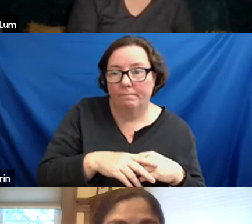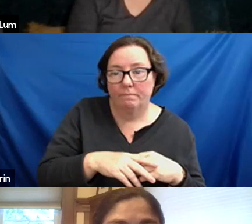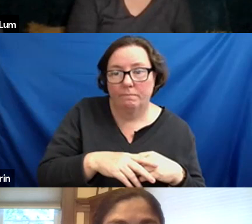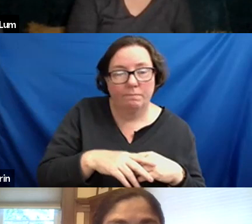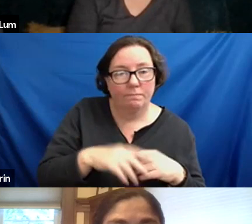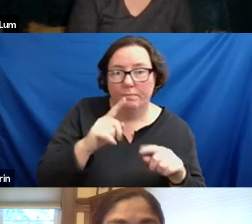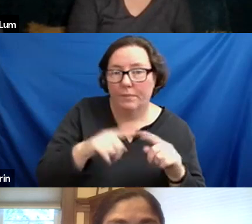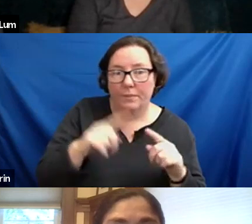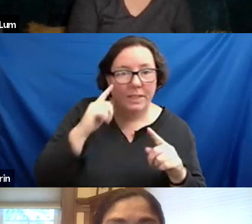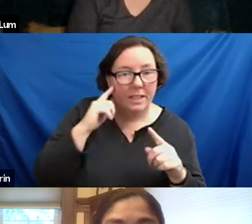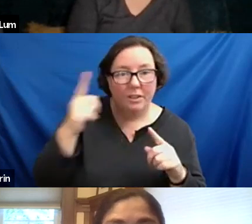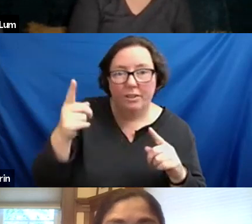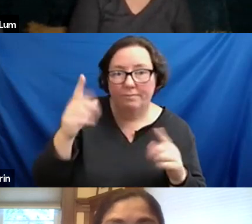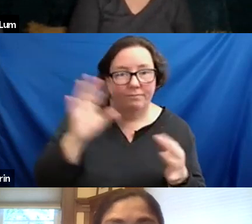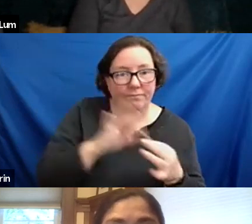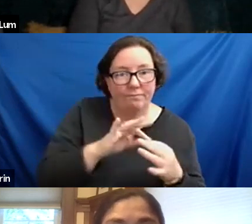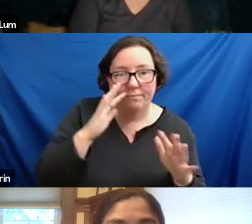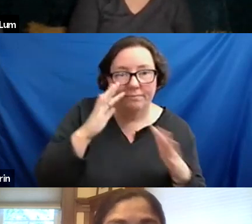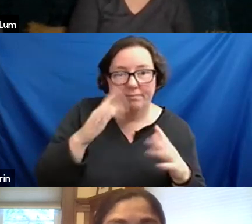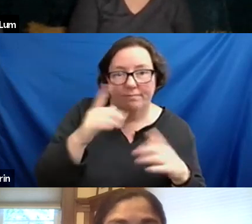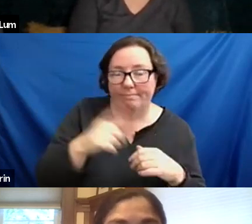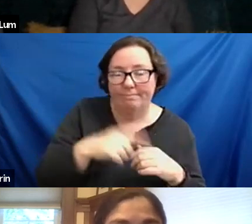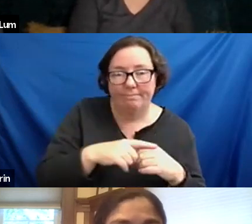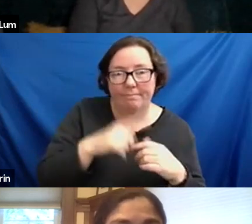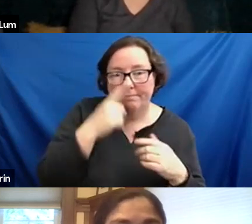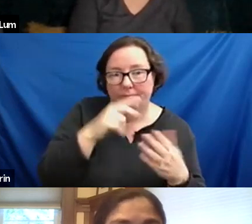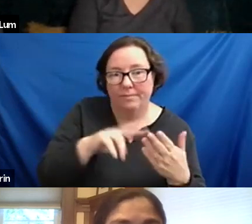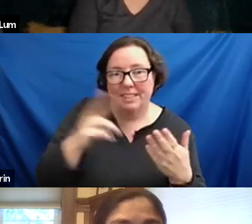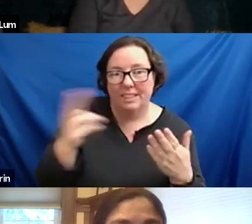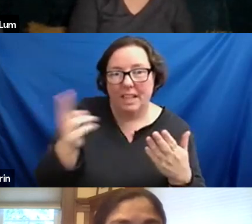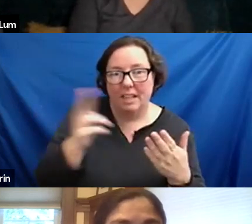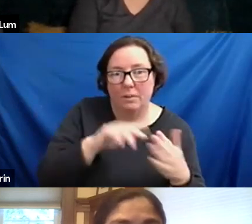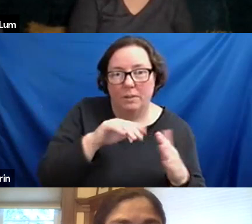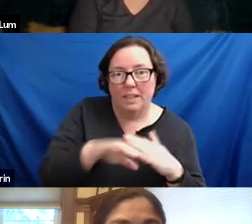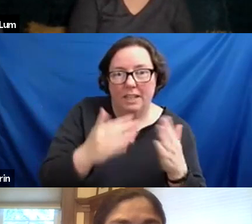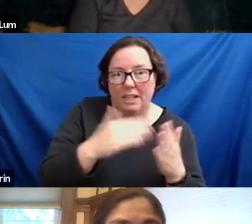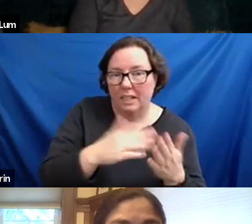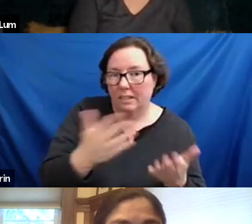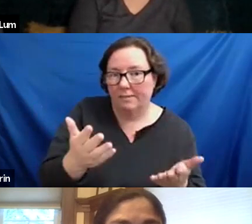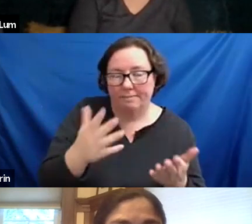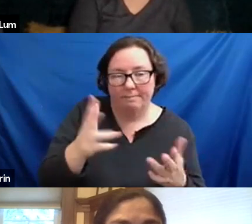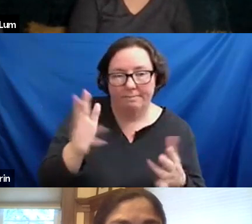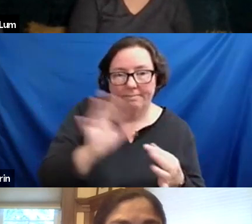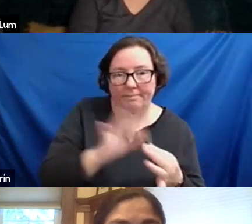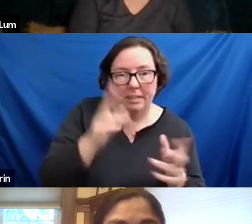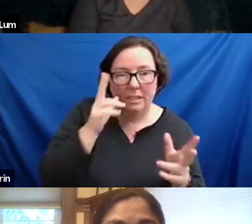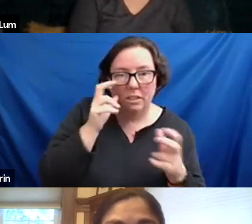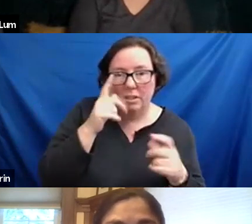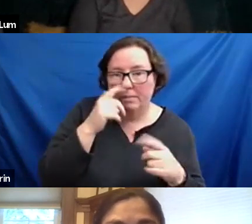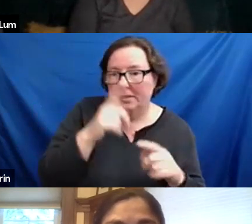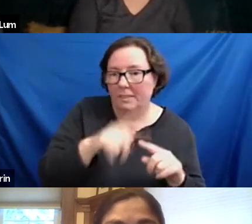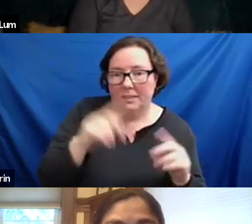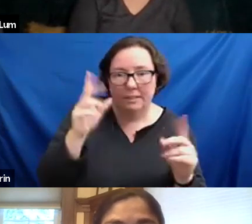We can't hear you. Maybe you can sign out and come back in, join the meeting again. Thank